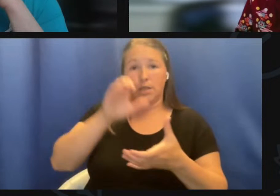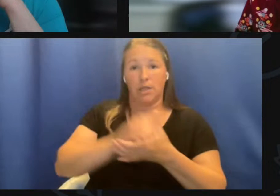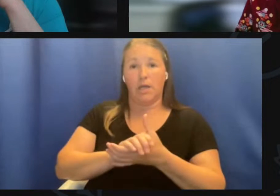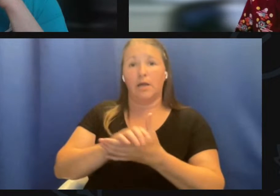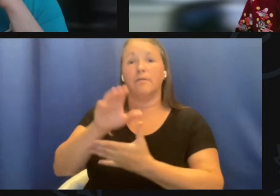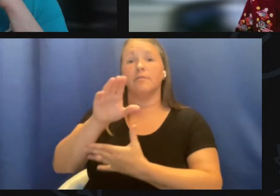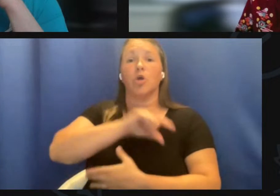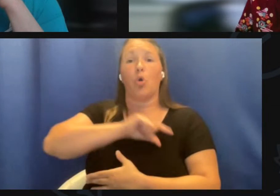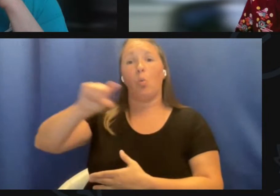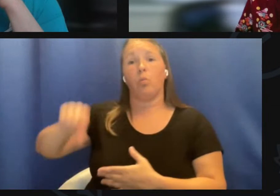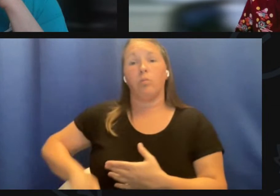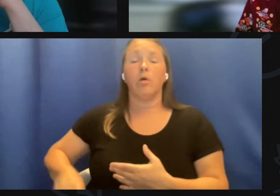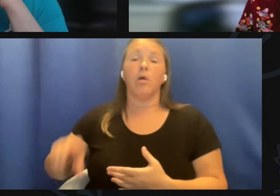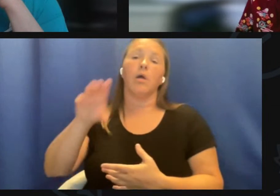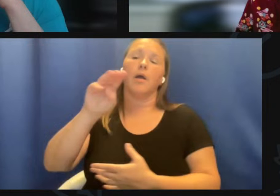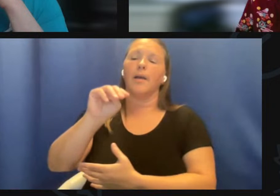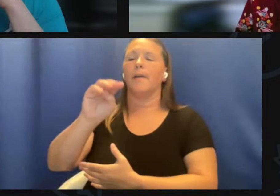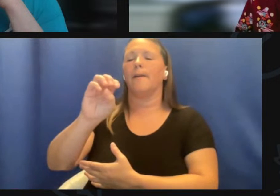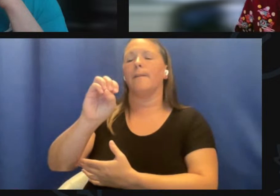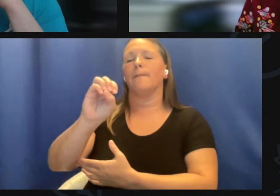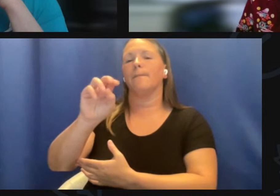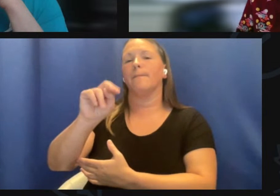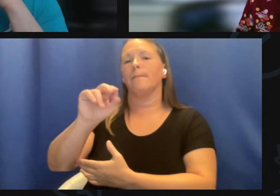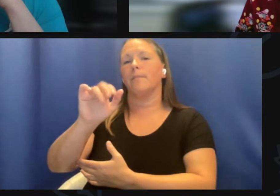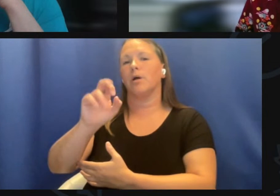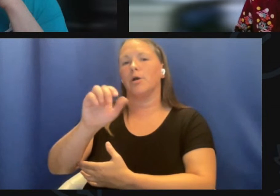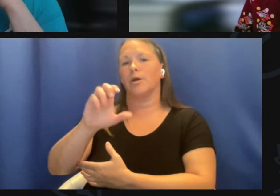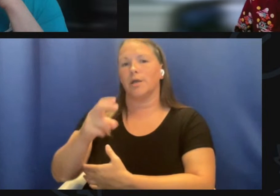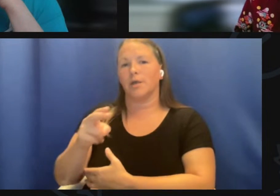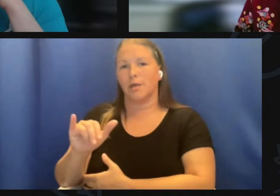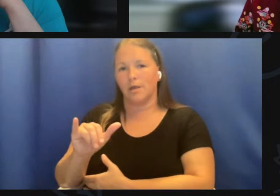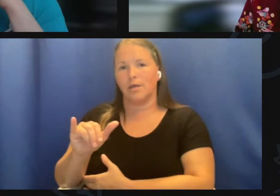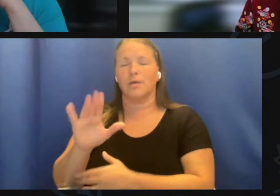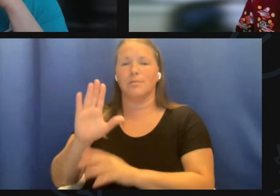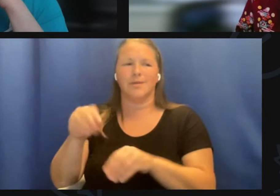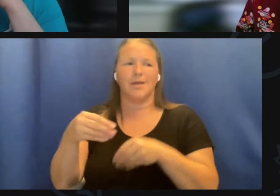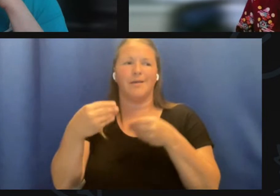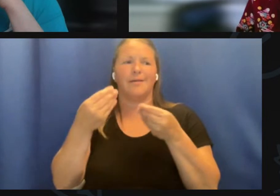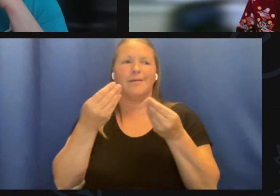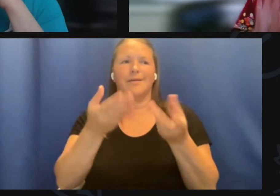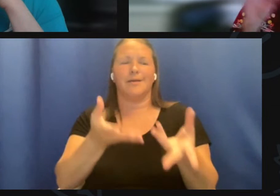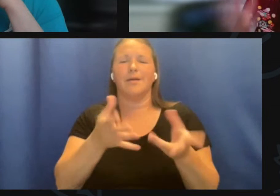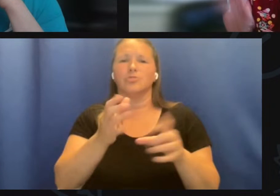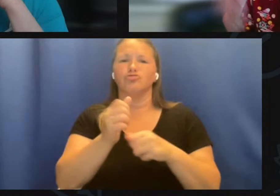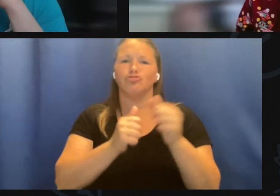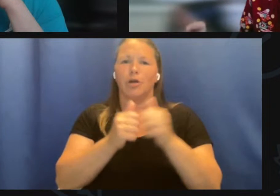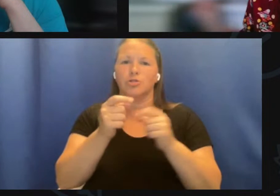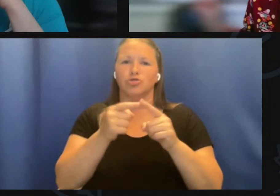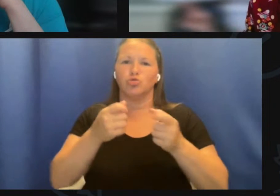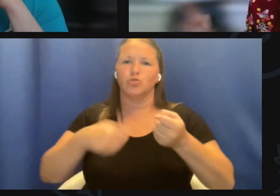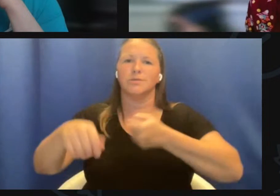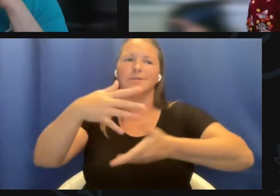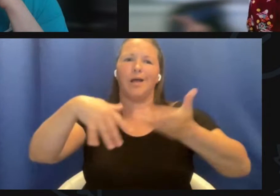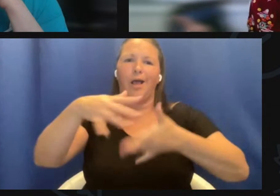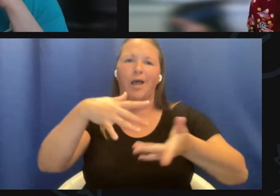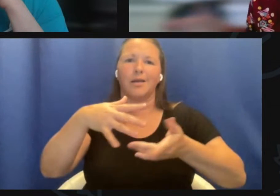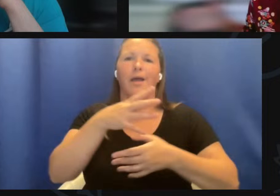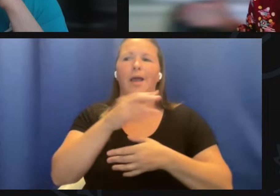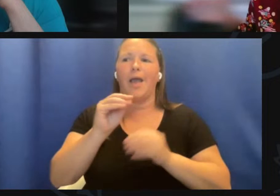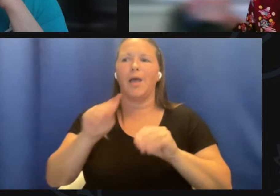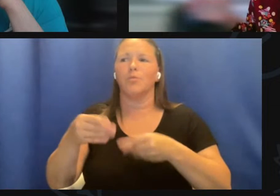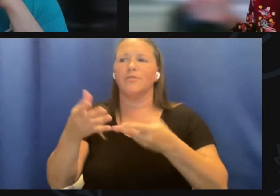to society and was critical to happiness for people because everyone had a slot in